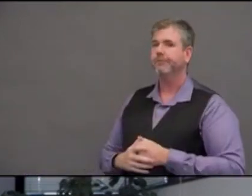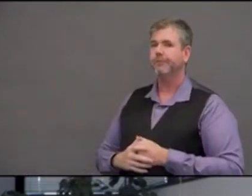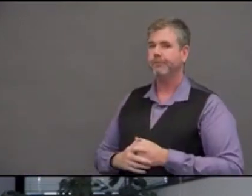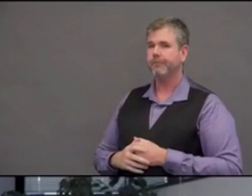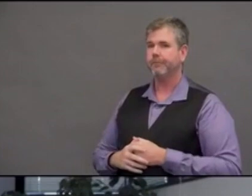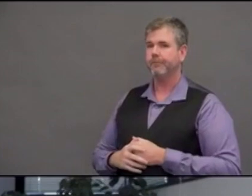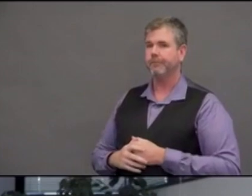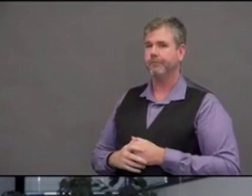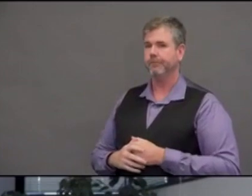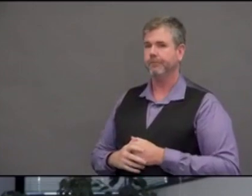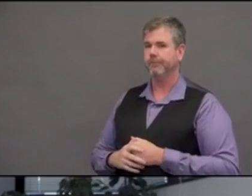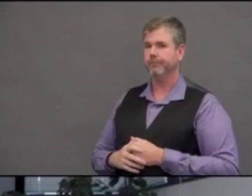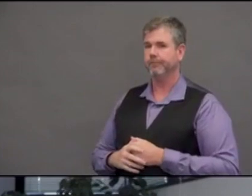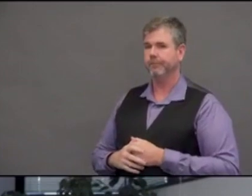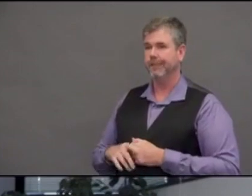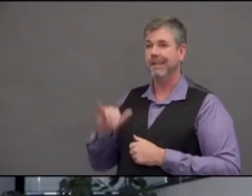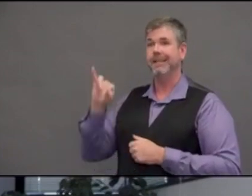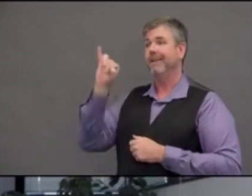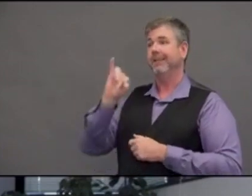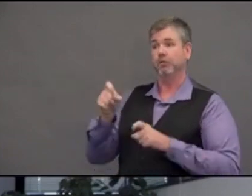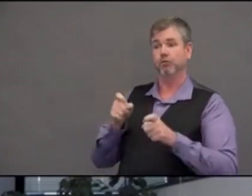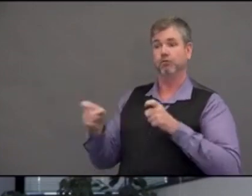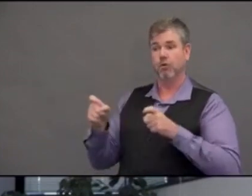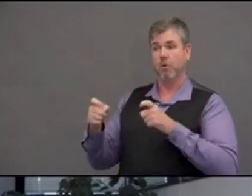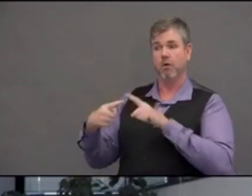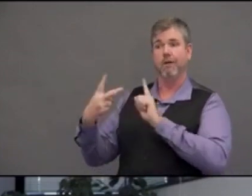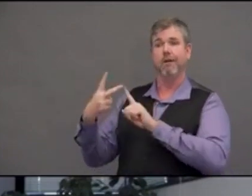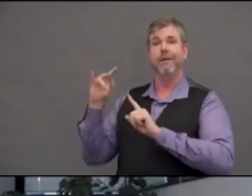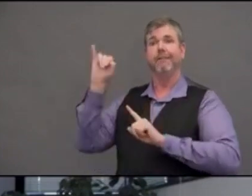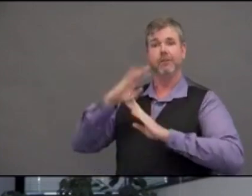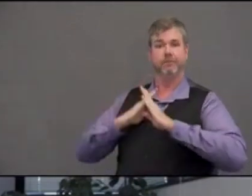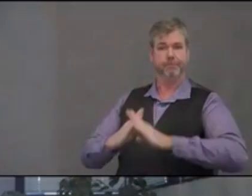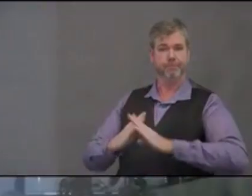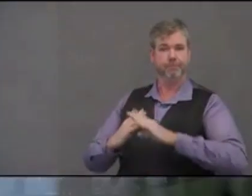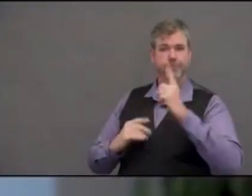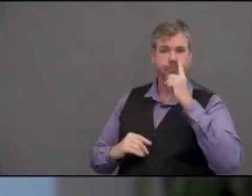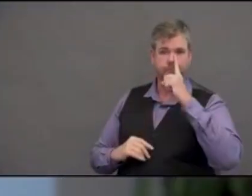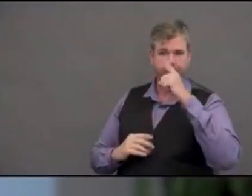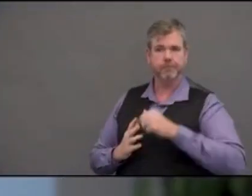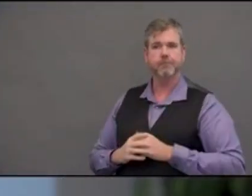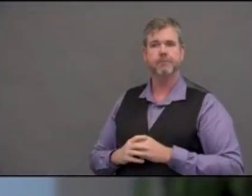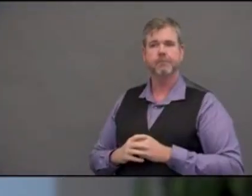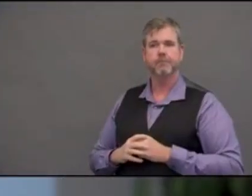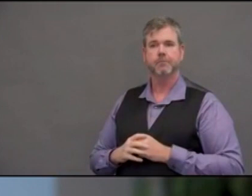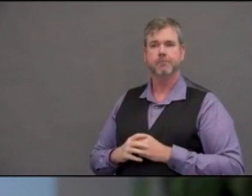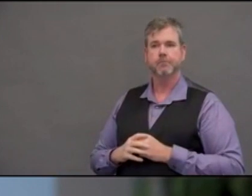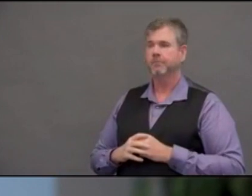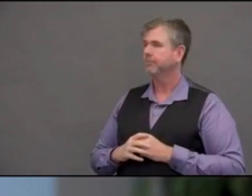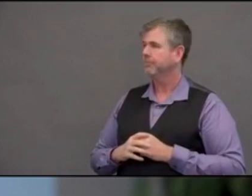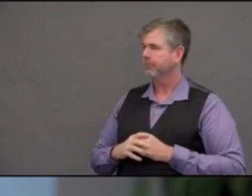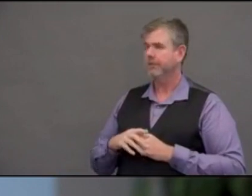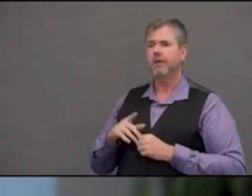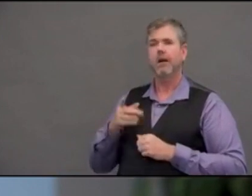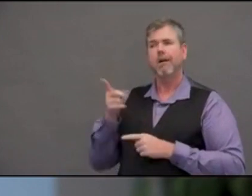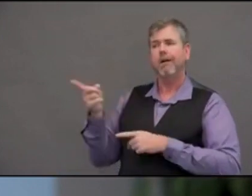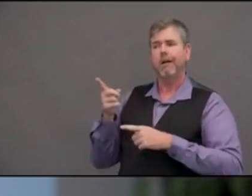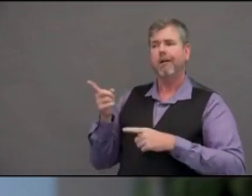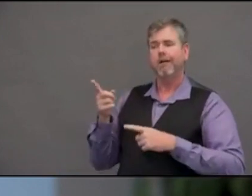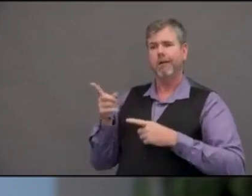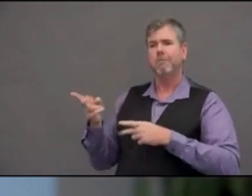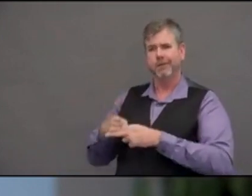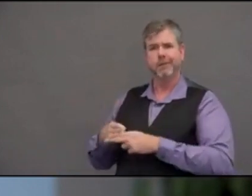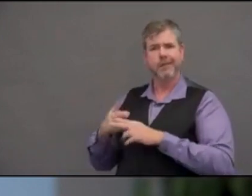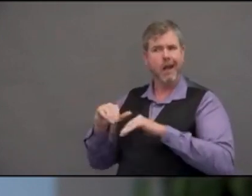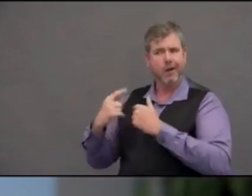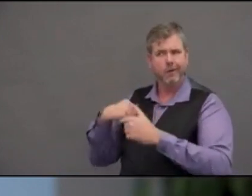guidance. You mentioned how we're working directly with the staff of the long-term care facilities,